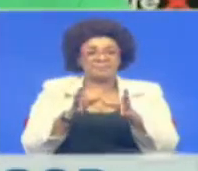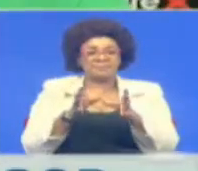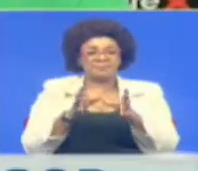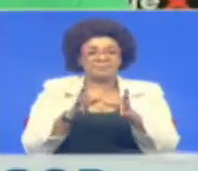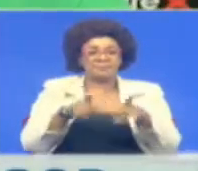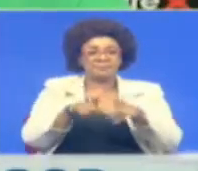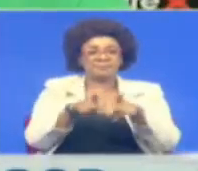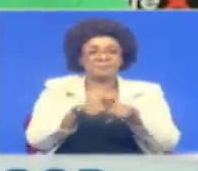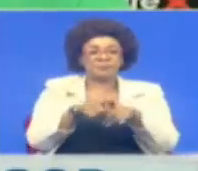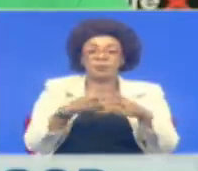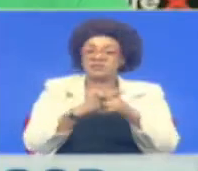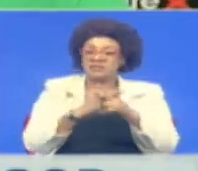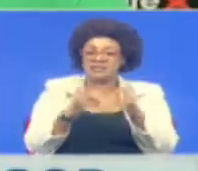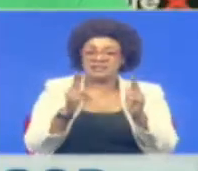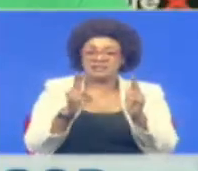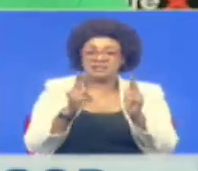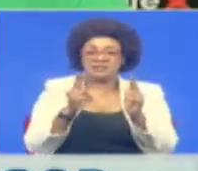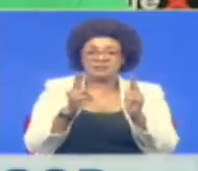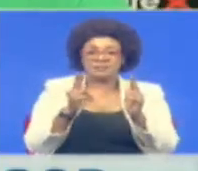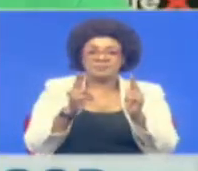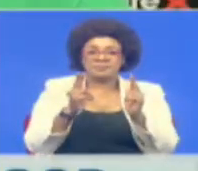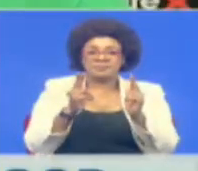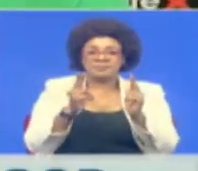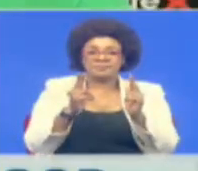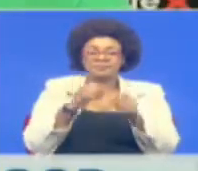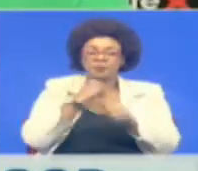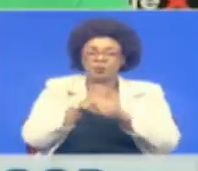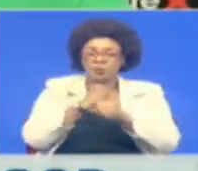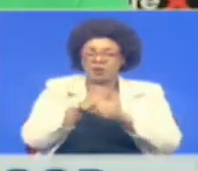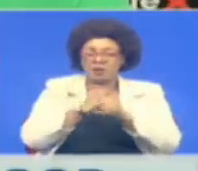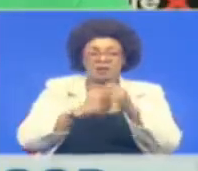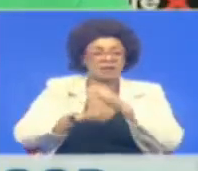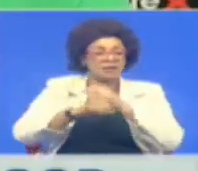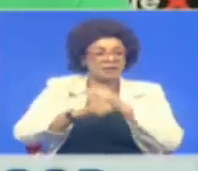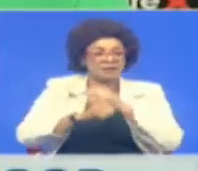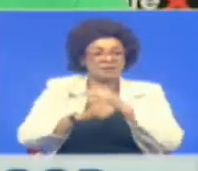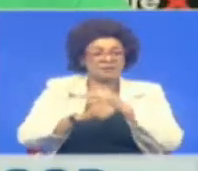start to work very hard to win